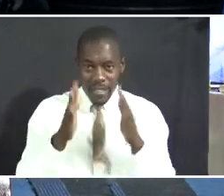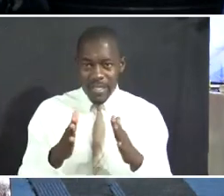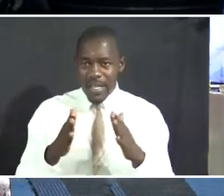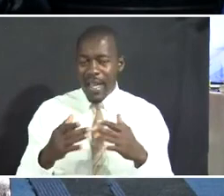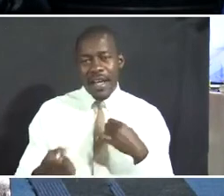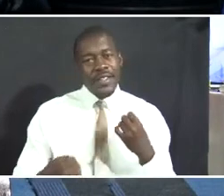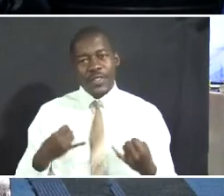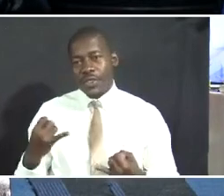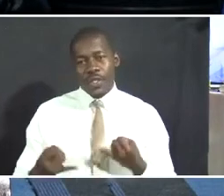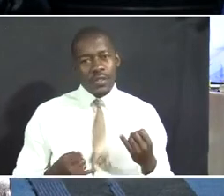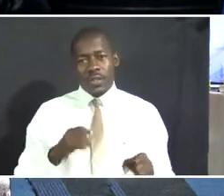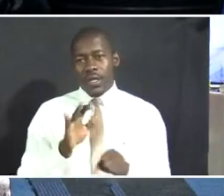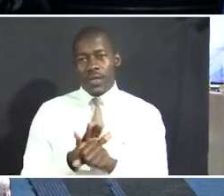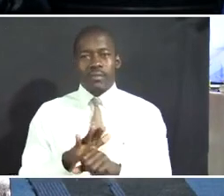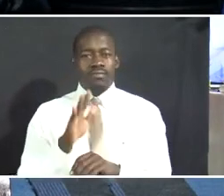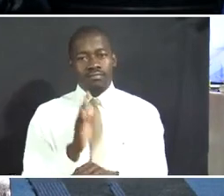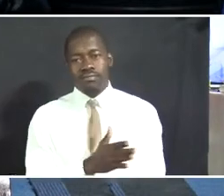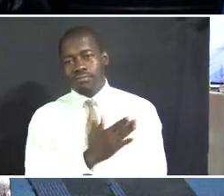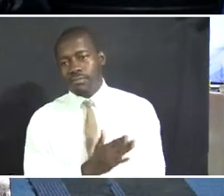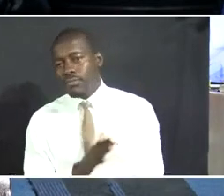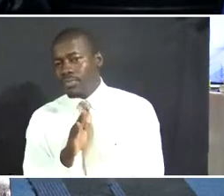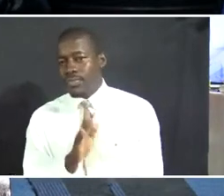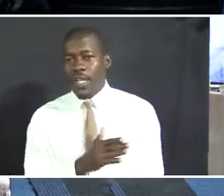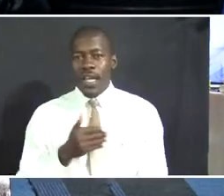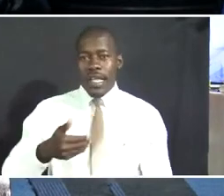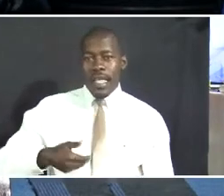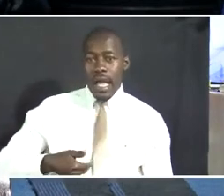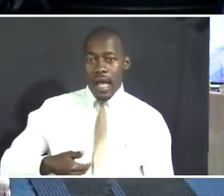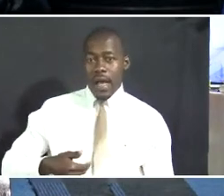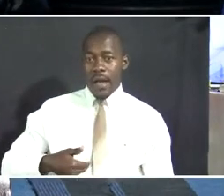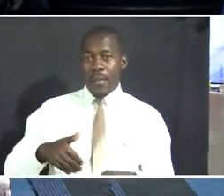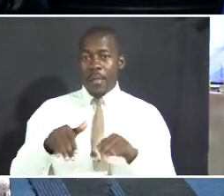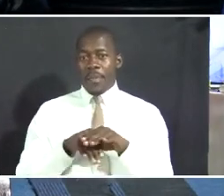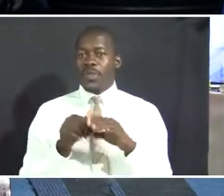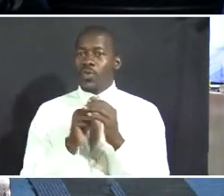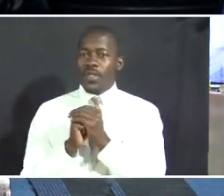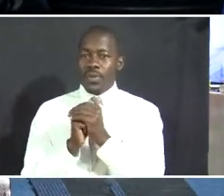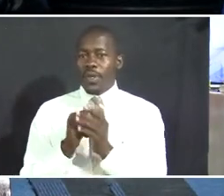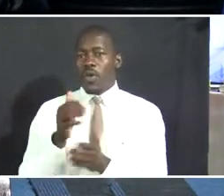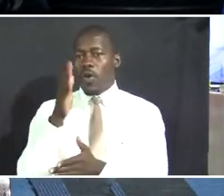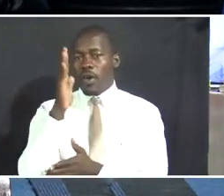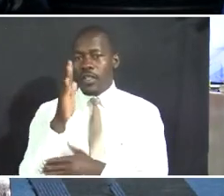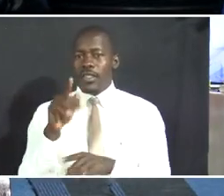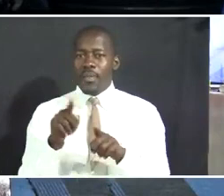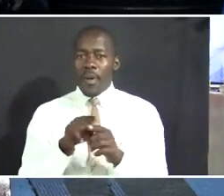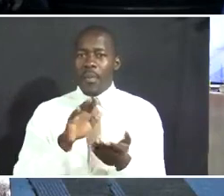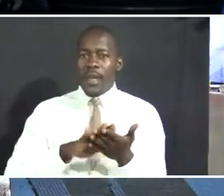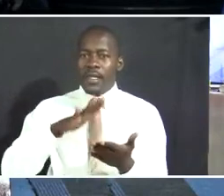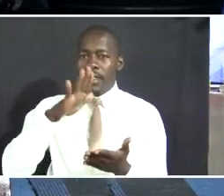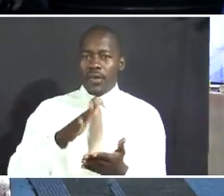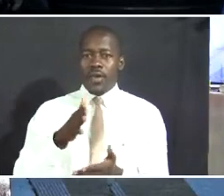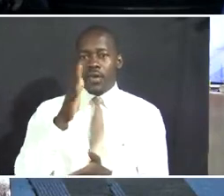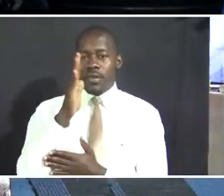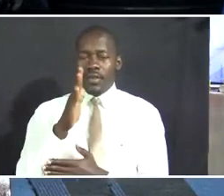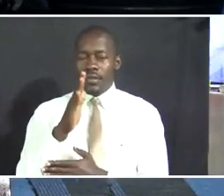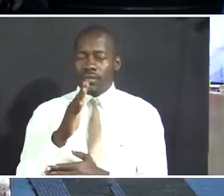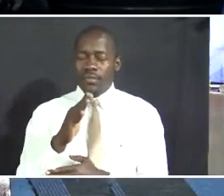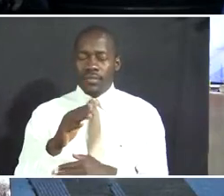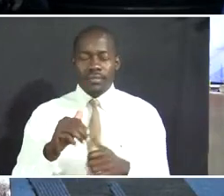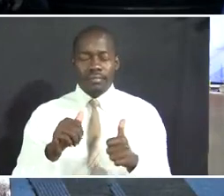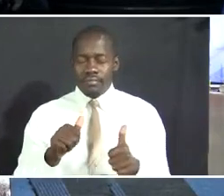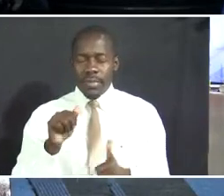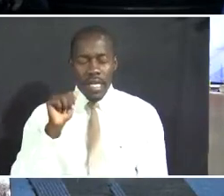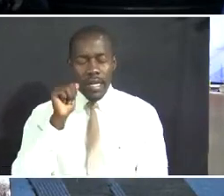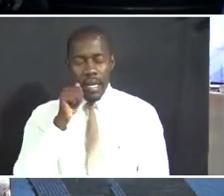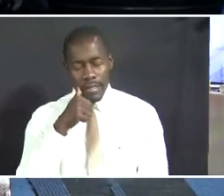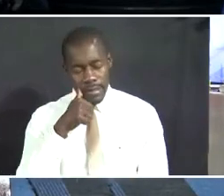seeing these young people worshiping God and praising God,